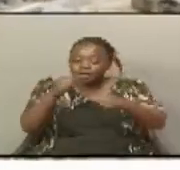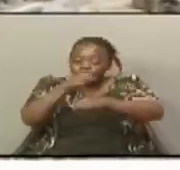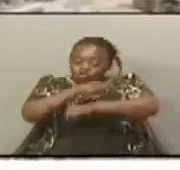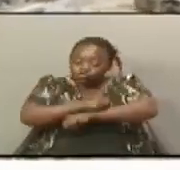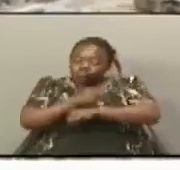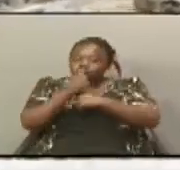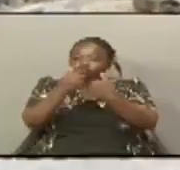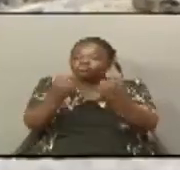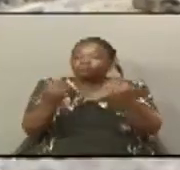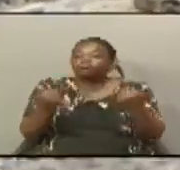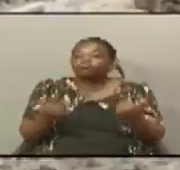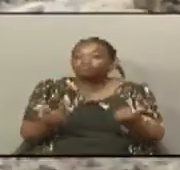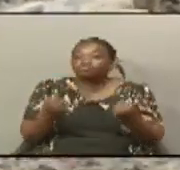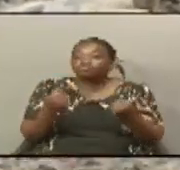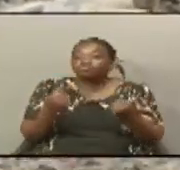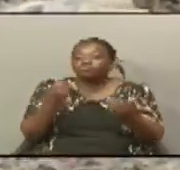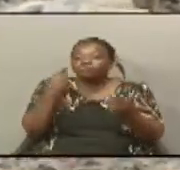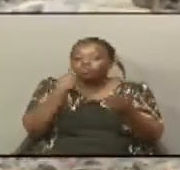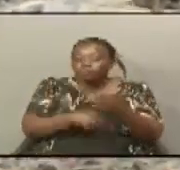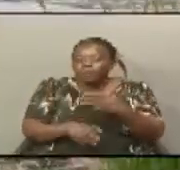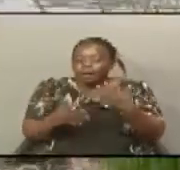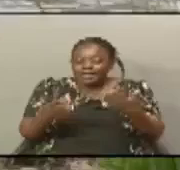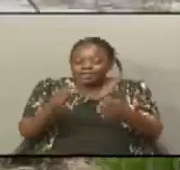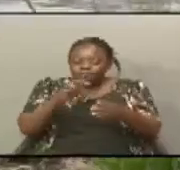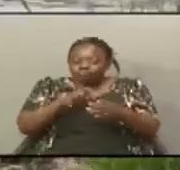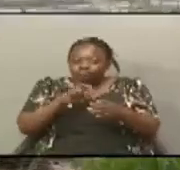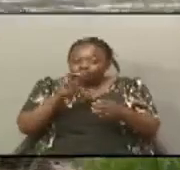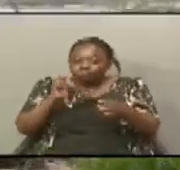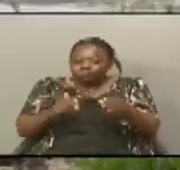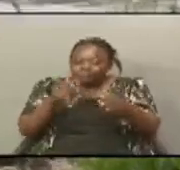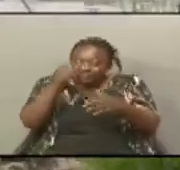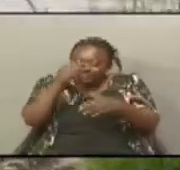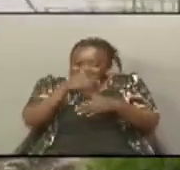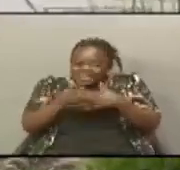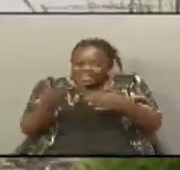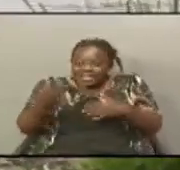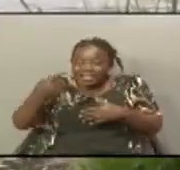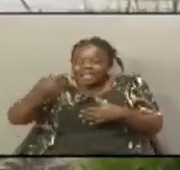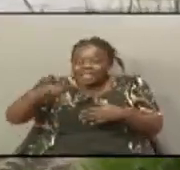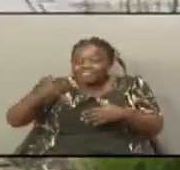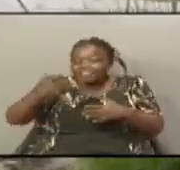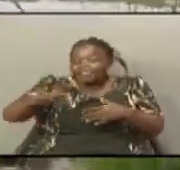children that live near the river. Bomera tegezanto mukwasaze kuna